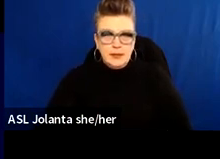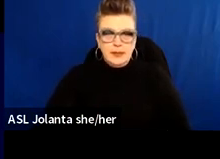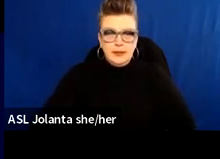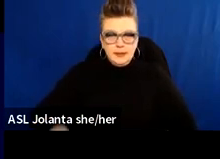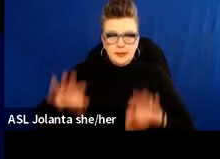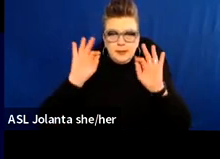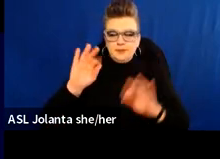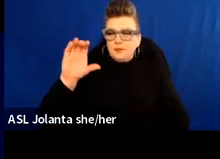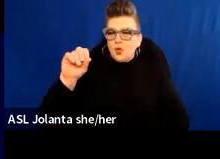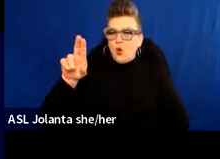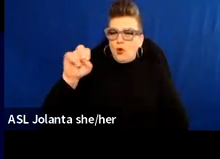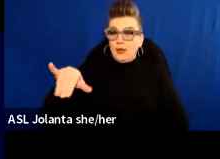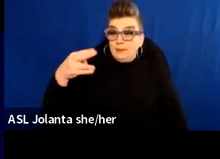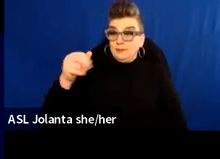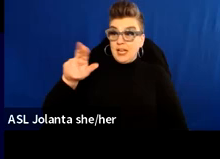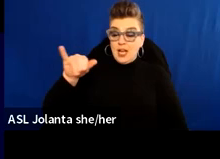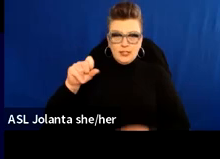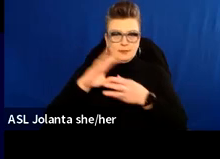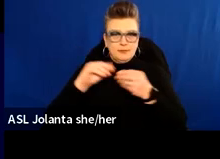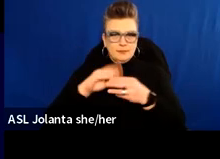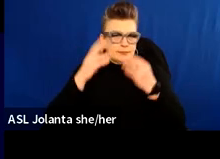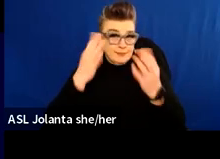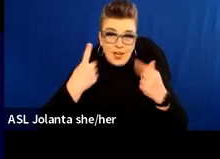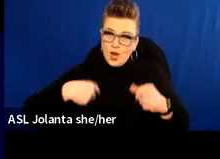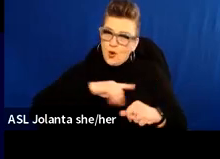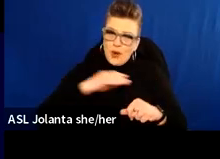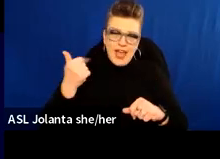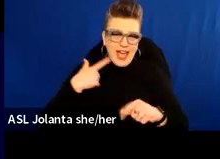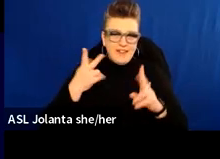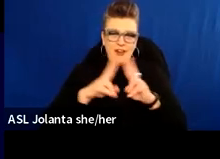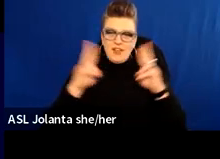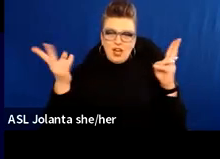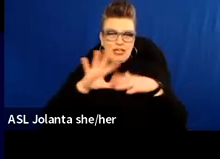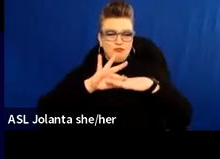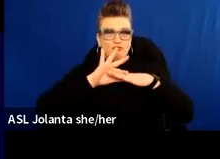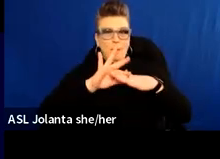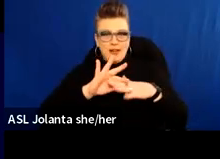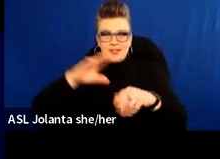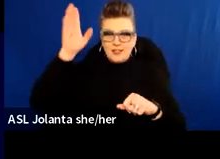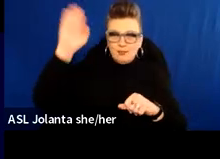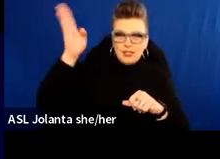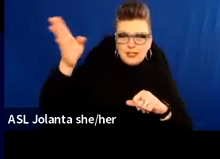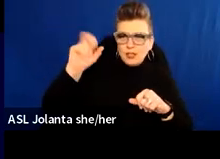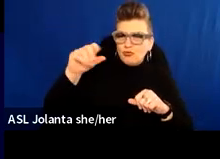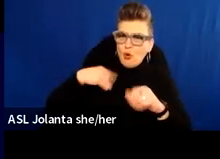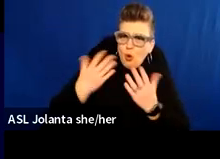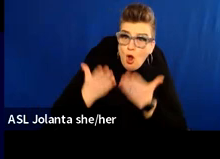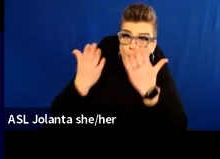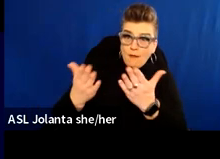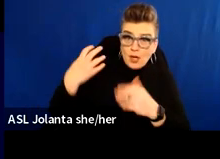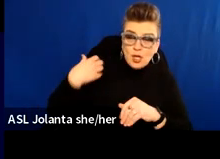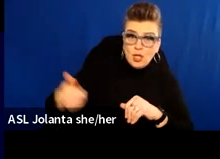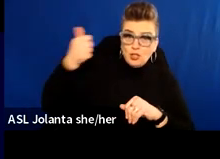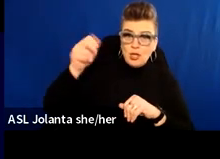chairperson robinson and the superintendent an opportunity to maybe discuss if they want to jump into questions now or if they want to hold